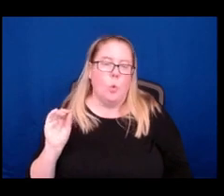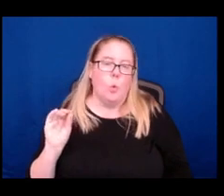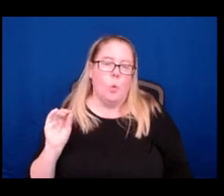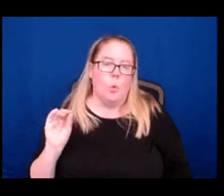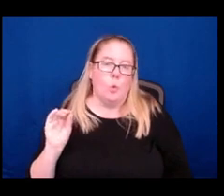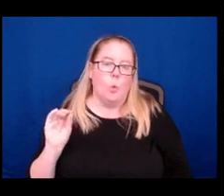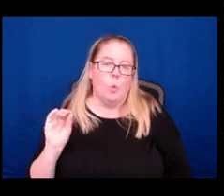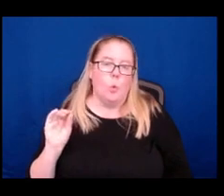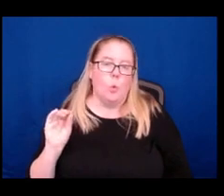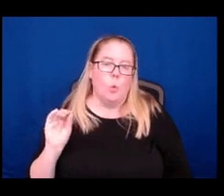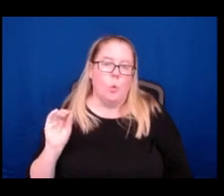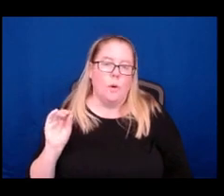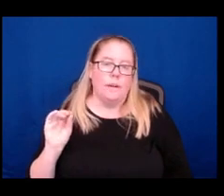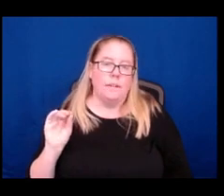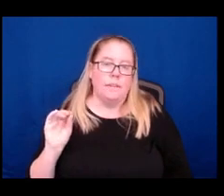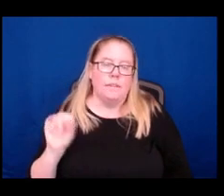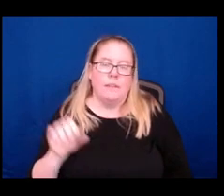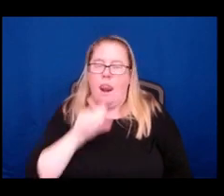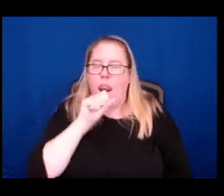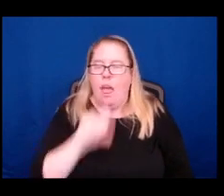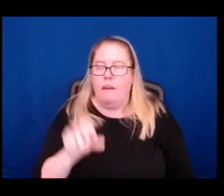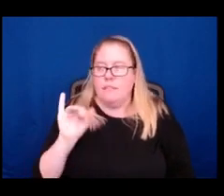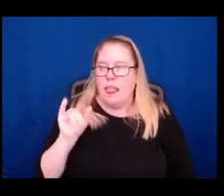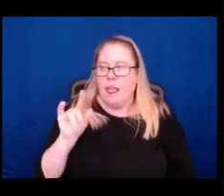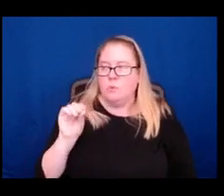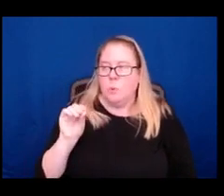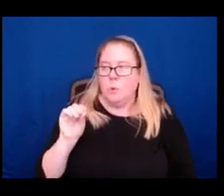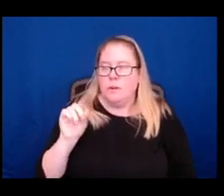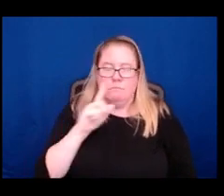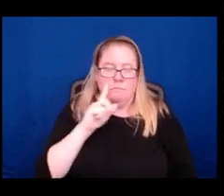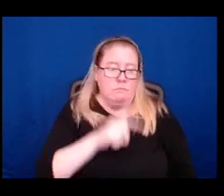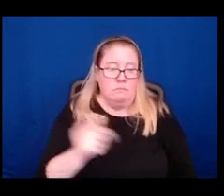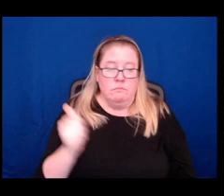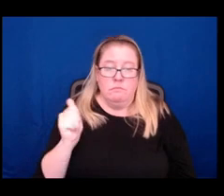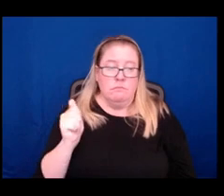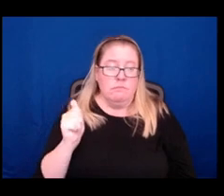I love cilantro. This is optional.